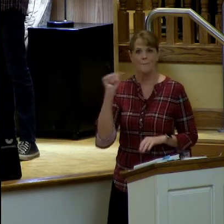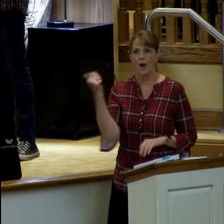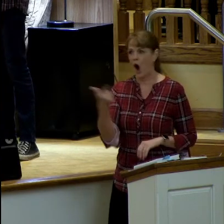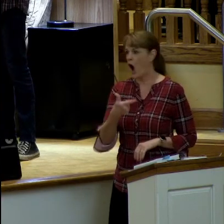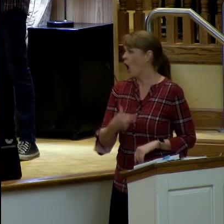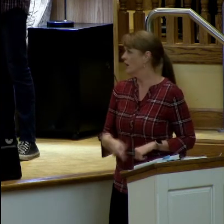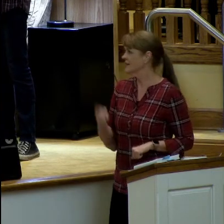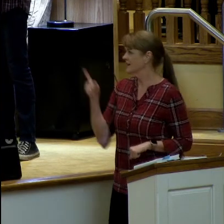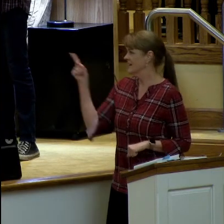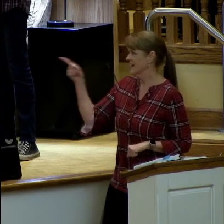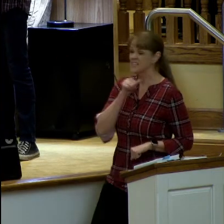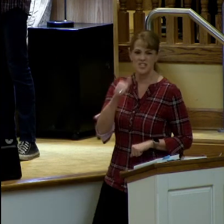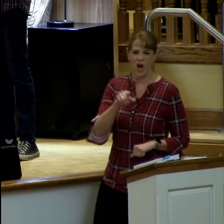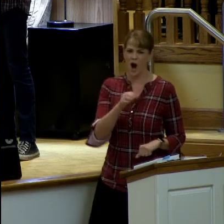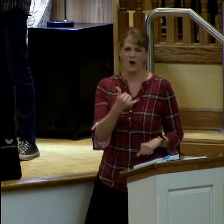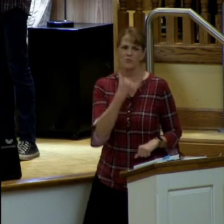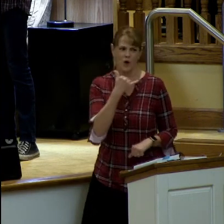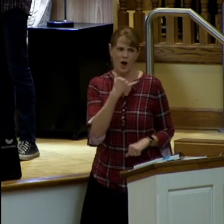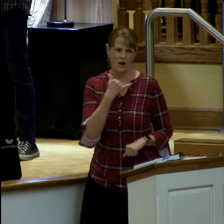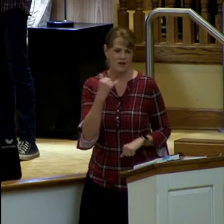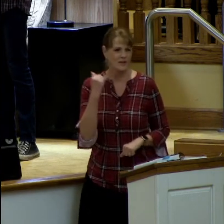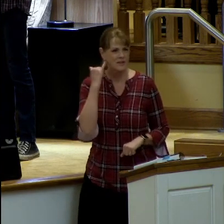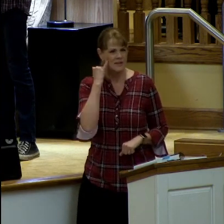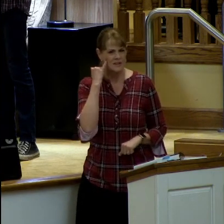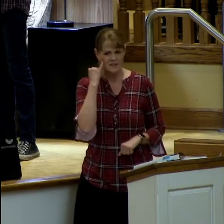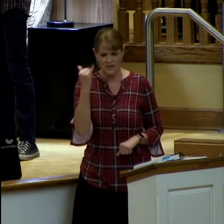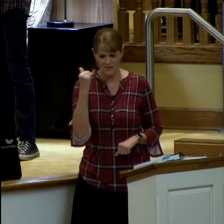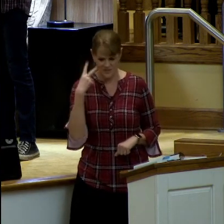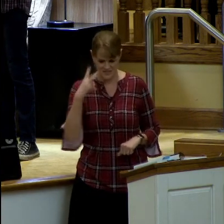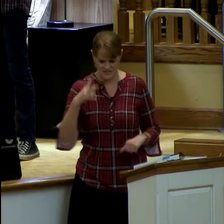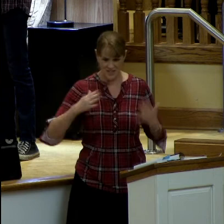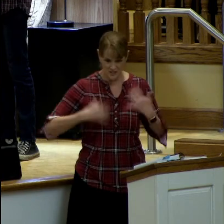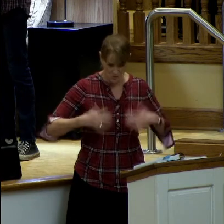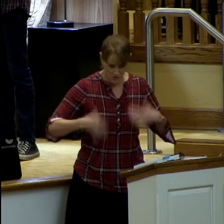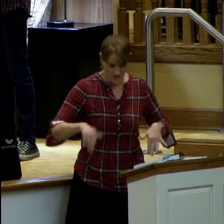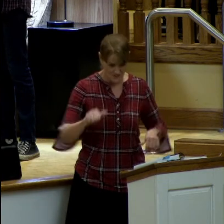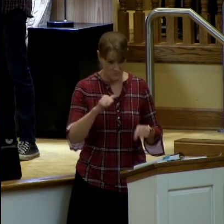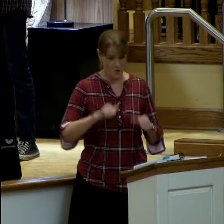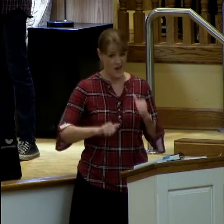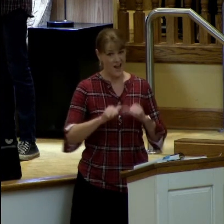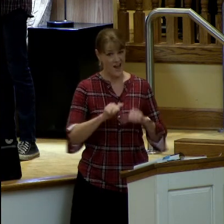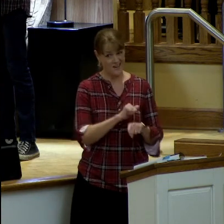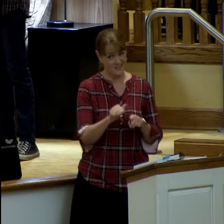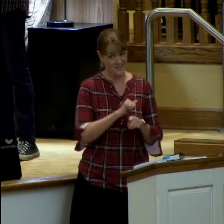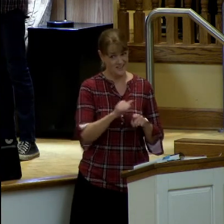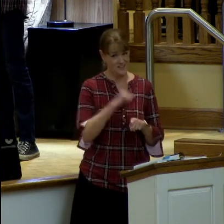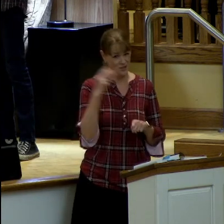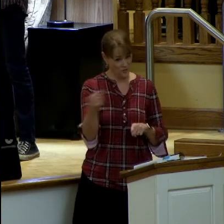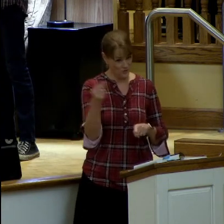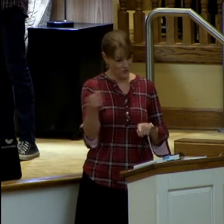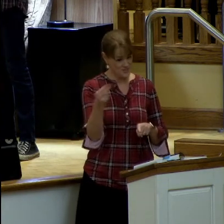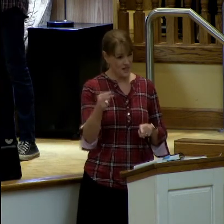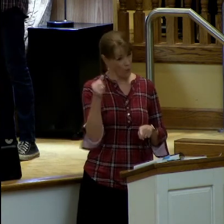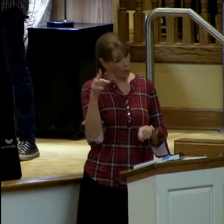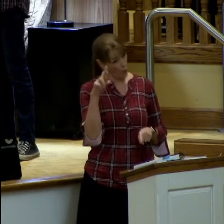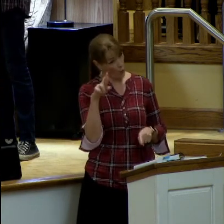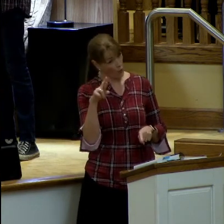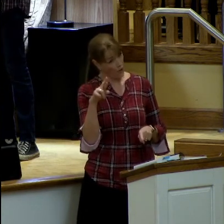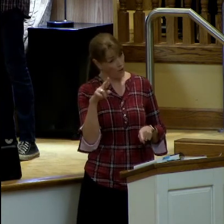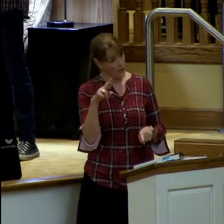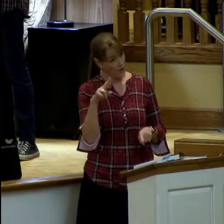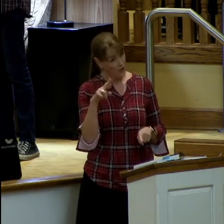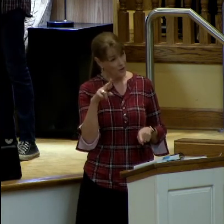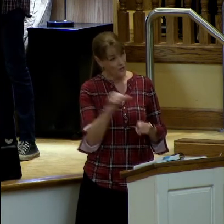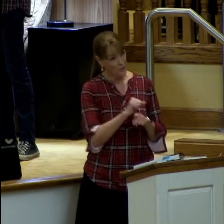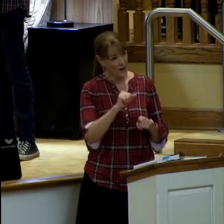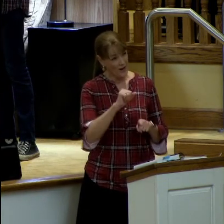He's not wrong. Had you guys seen dress rehearsal Thursday night or the practices this afternoon, all three of them, I was